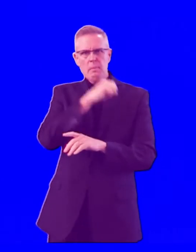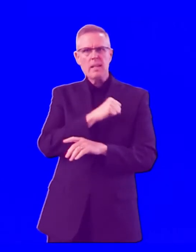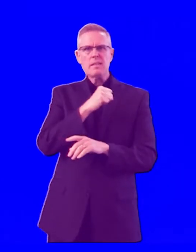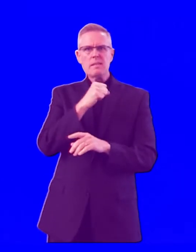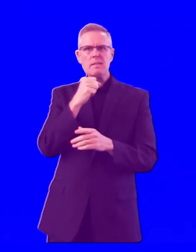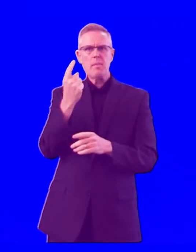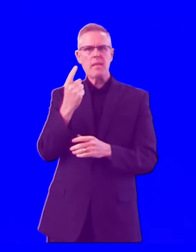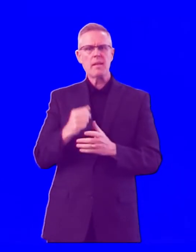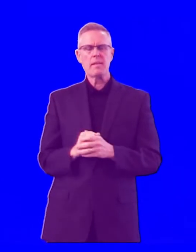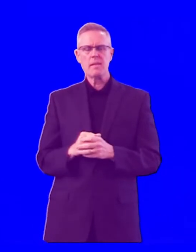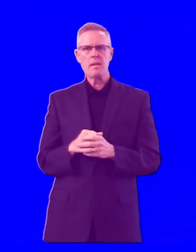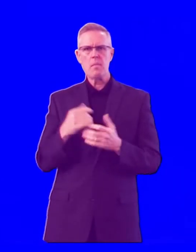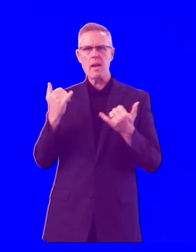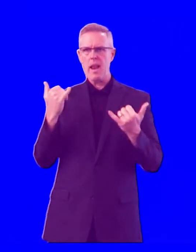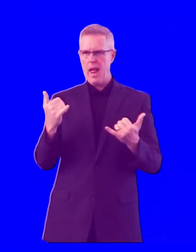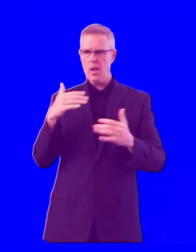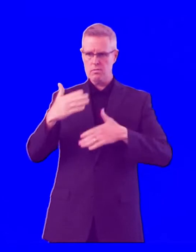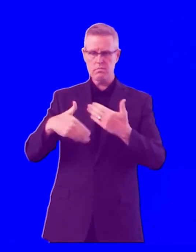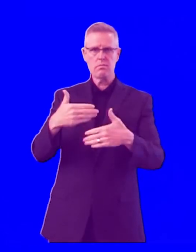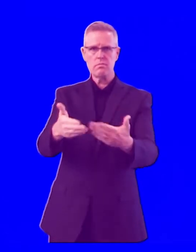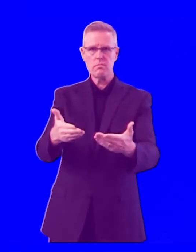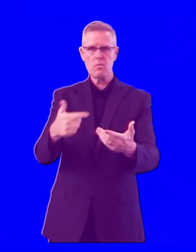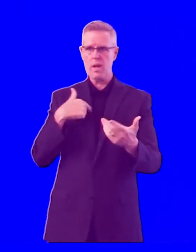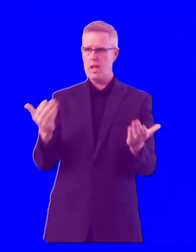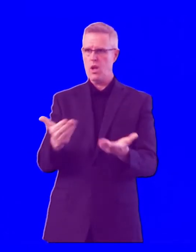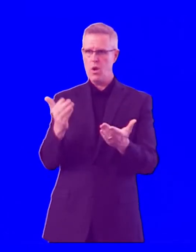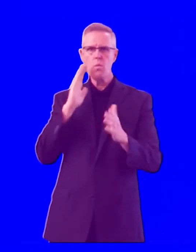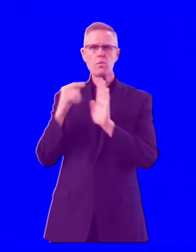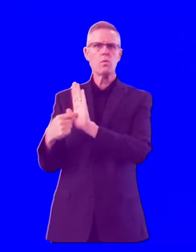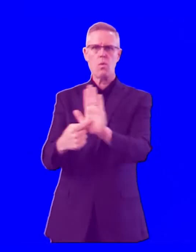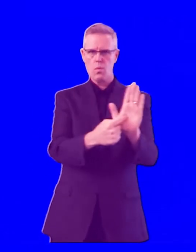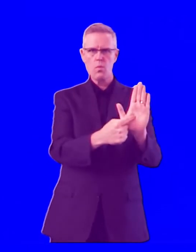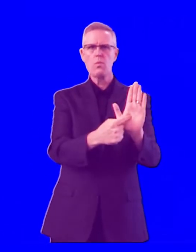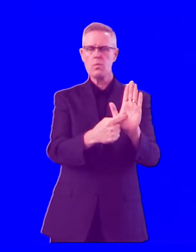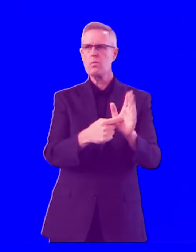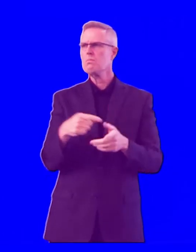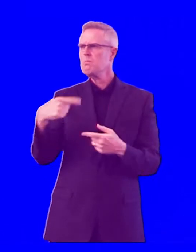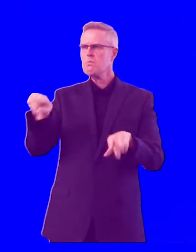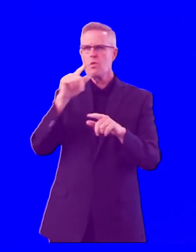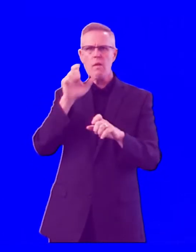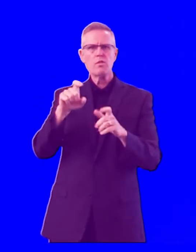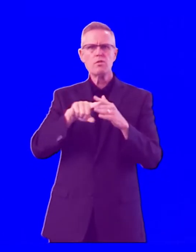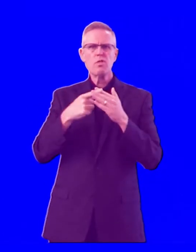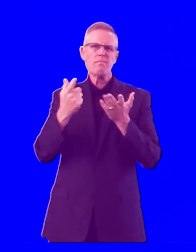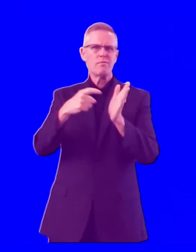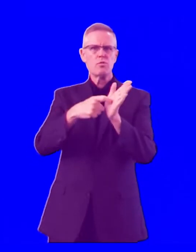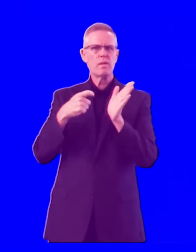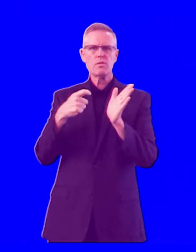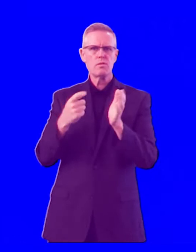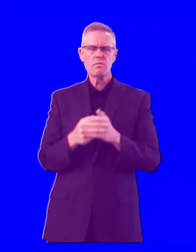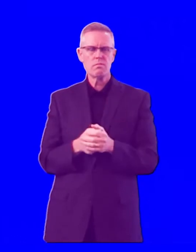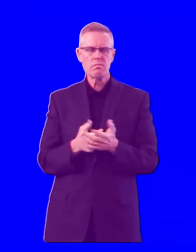something. But you know what? Through the combination of all of this, we are here today, and we're going to show you that you don't have to start from